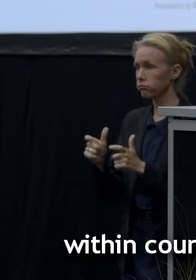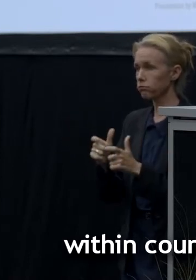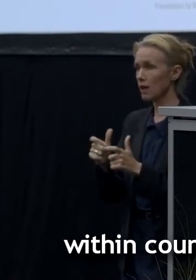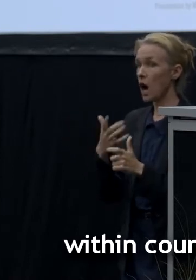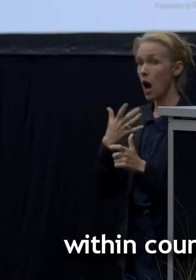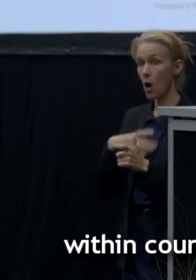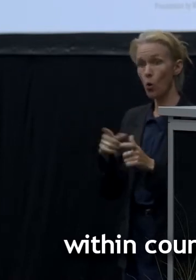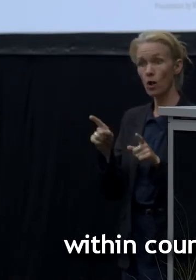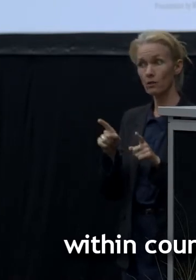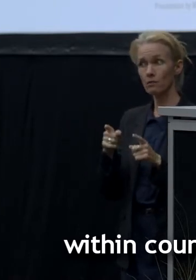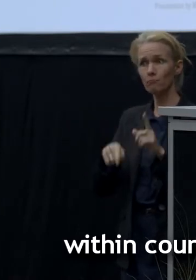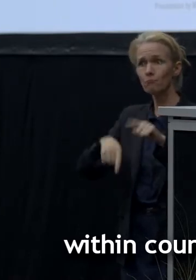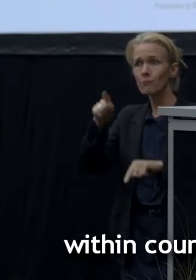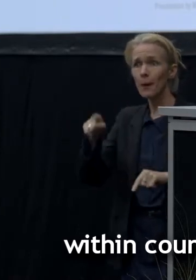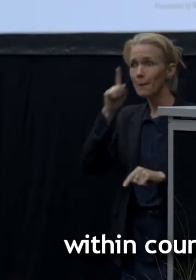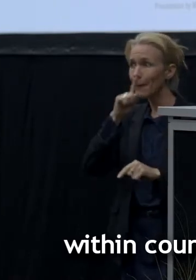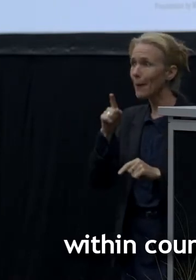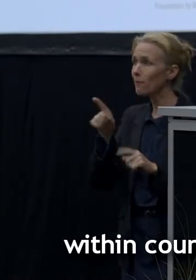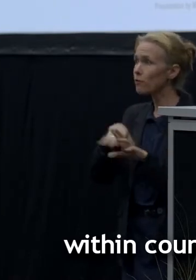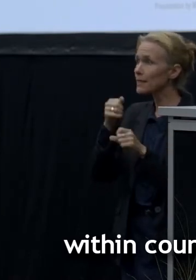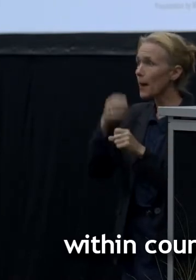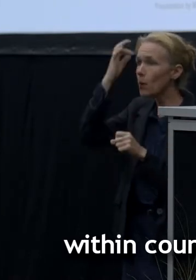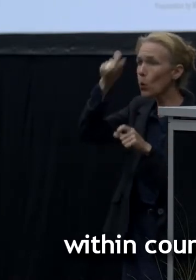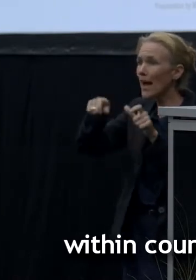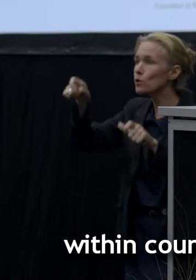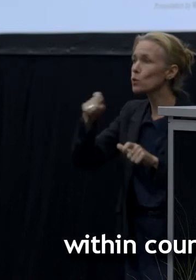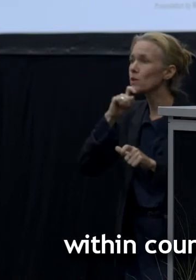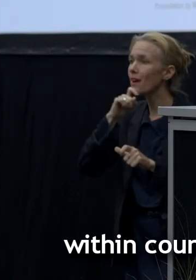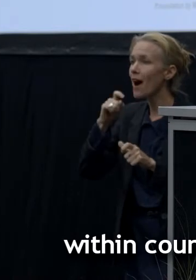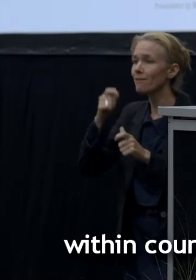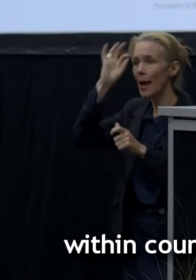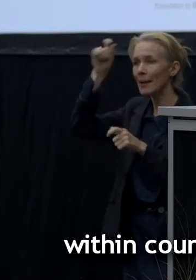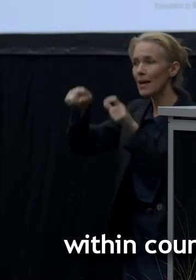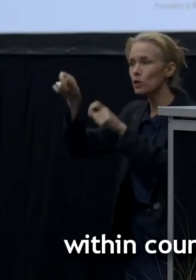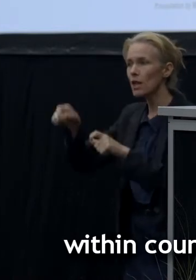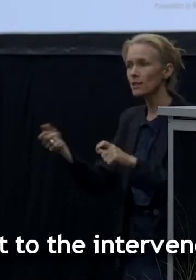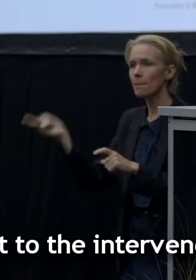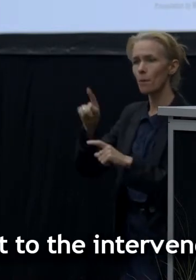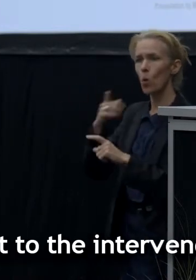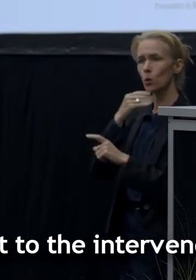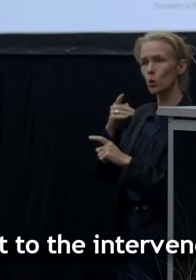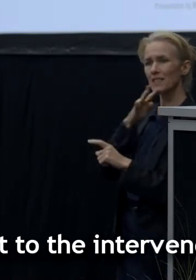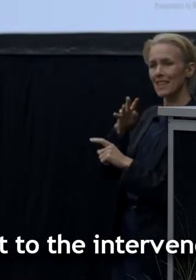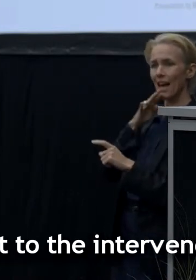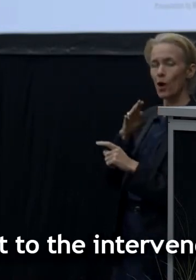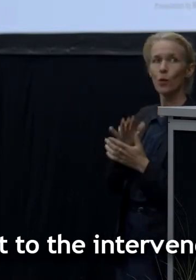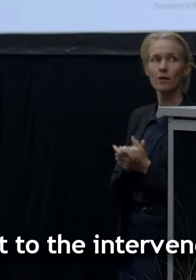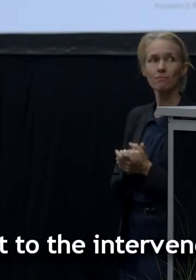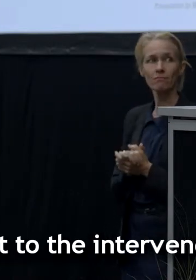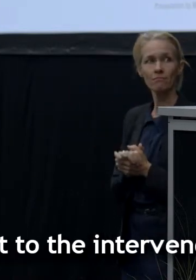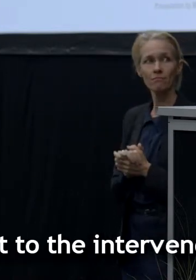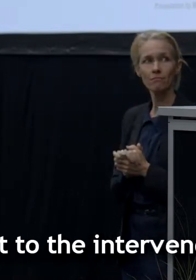people like you within council that we should promote it more. But to the intervener that was